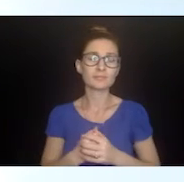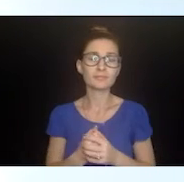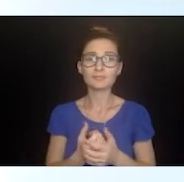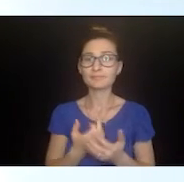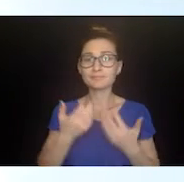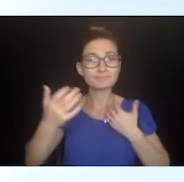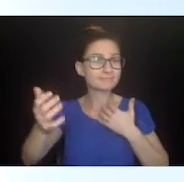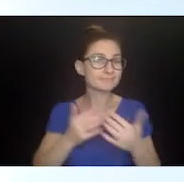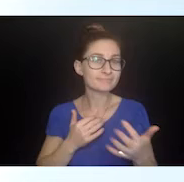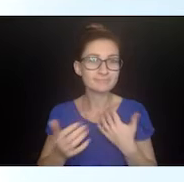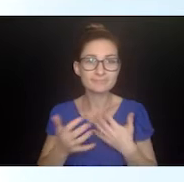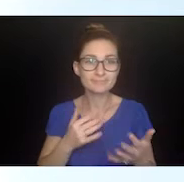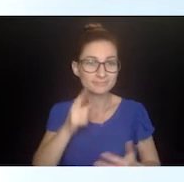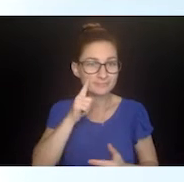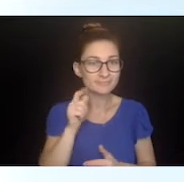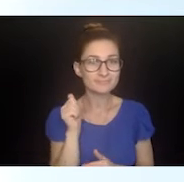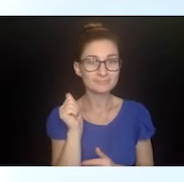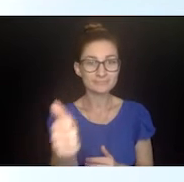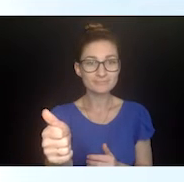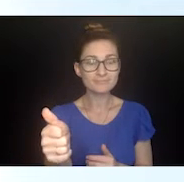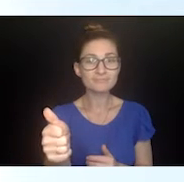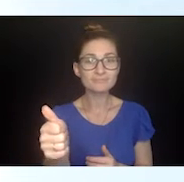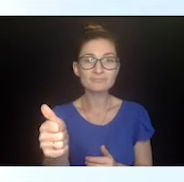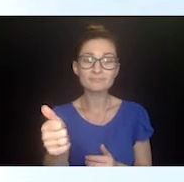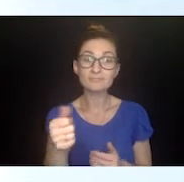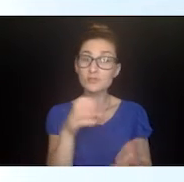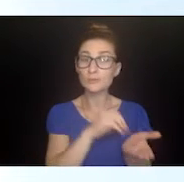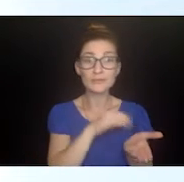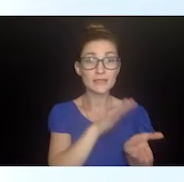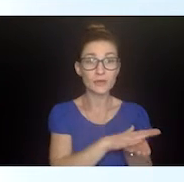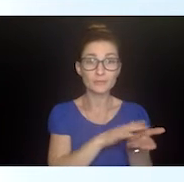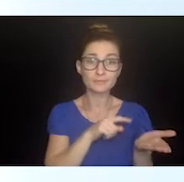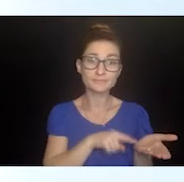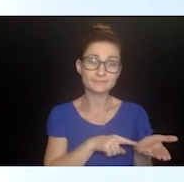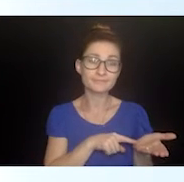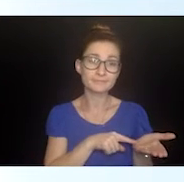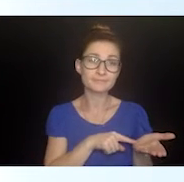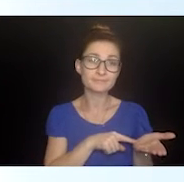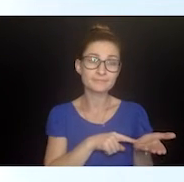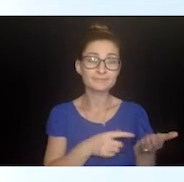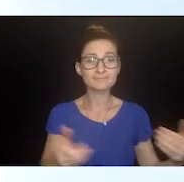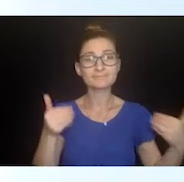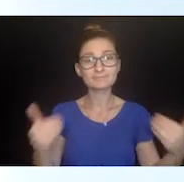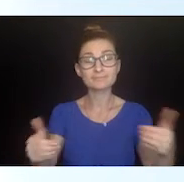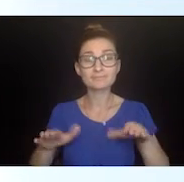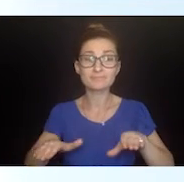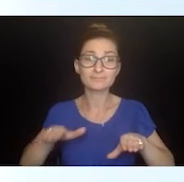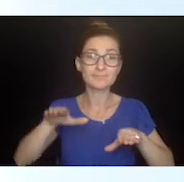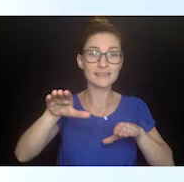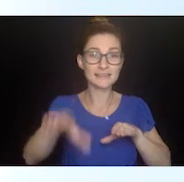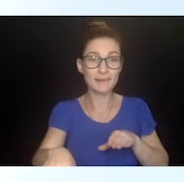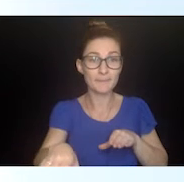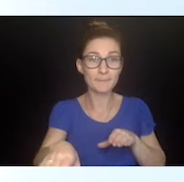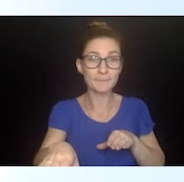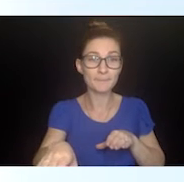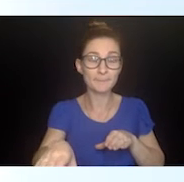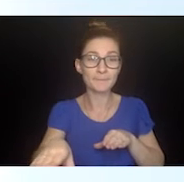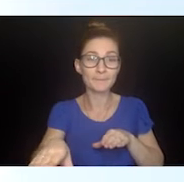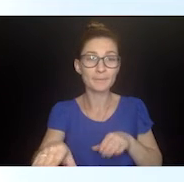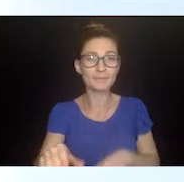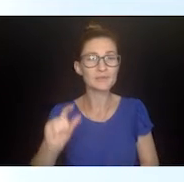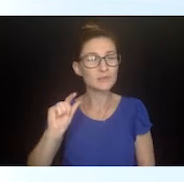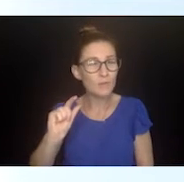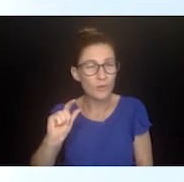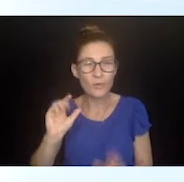haven't? Whatever that is, note that down and take that step. Just